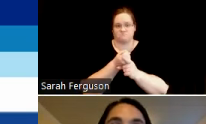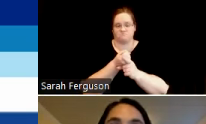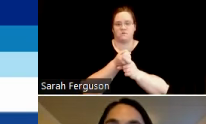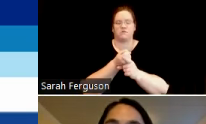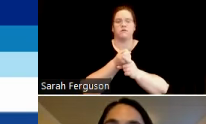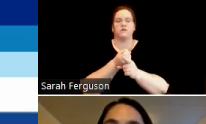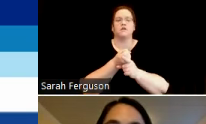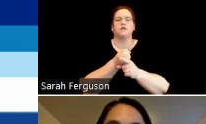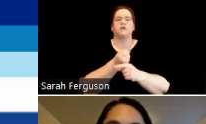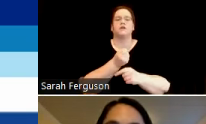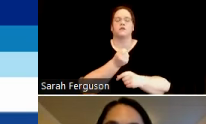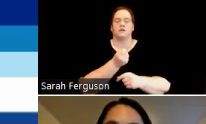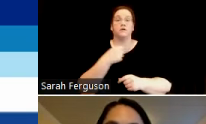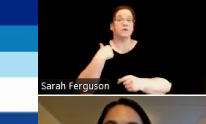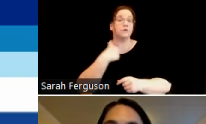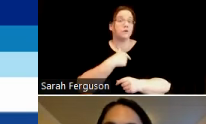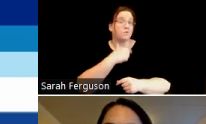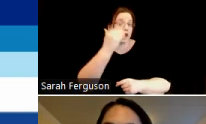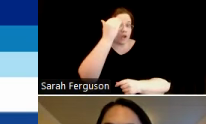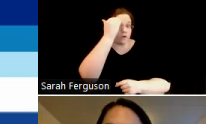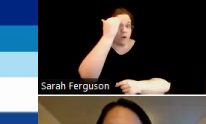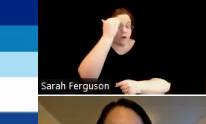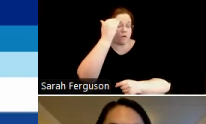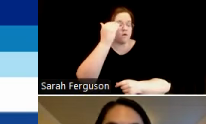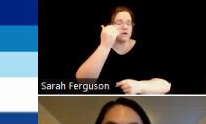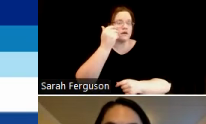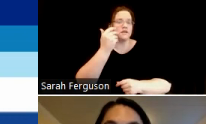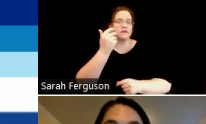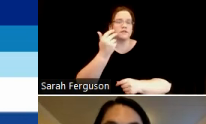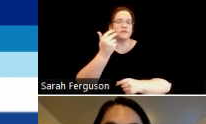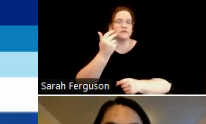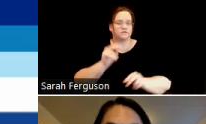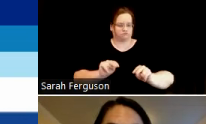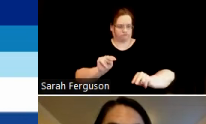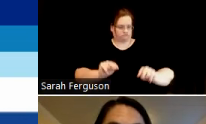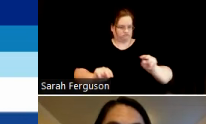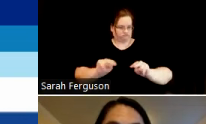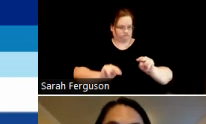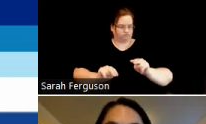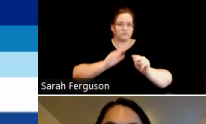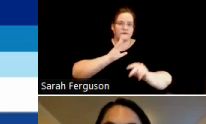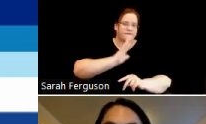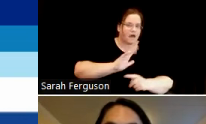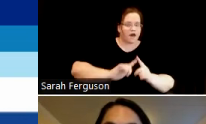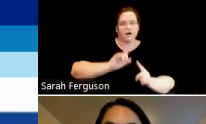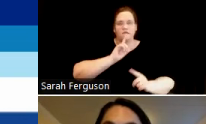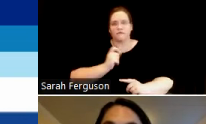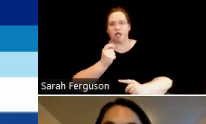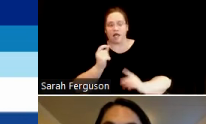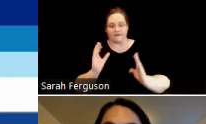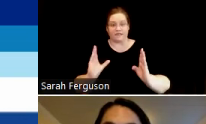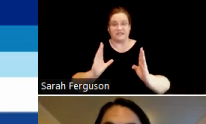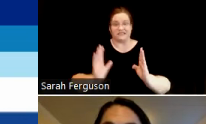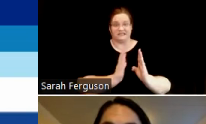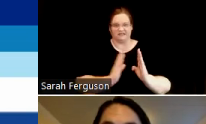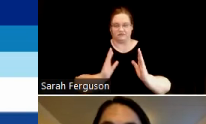And then what we know just about monitoring the kids 5 to 11 is that we saw